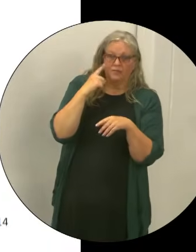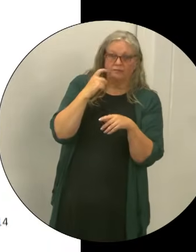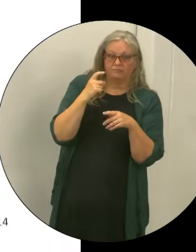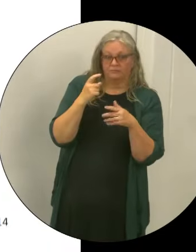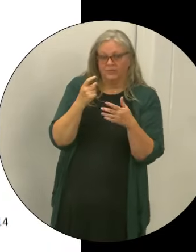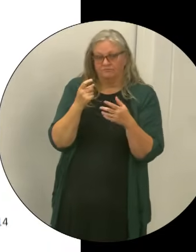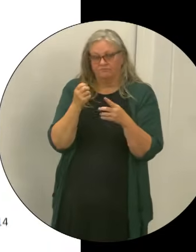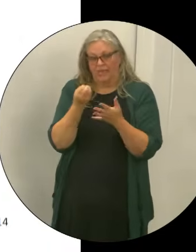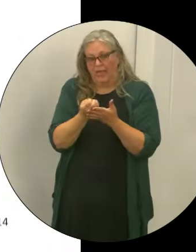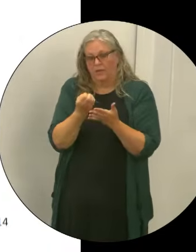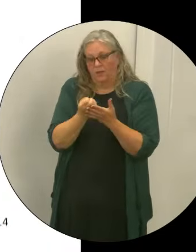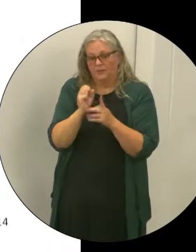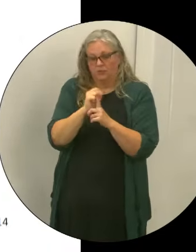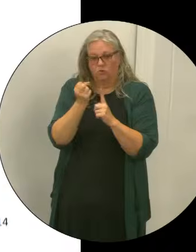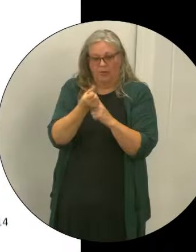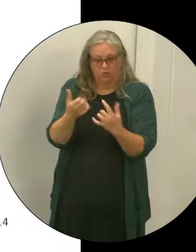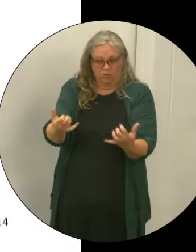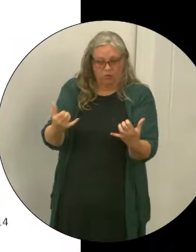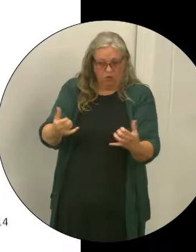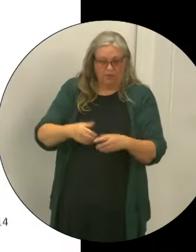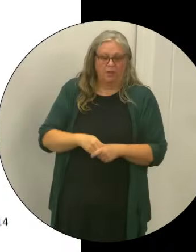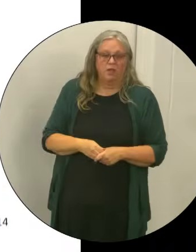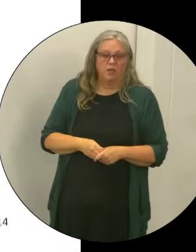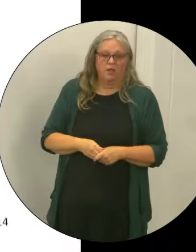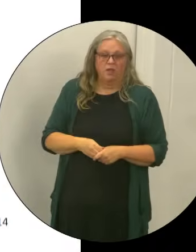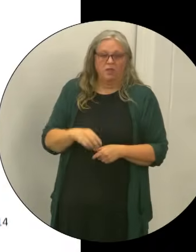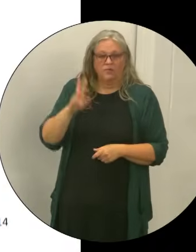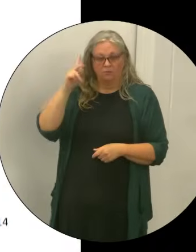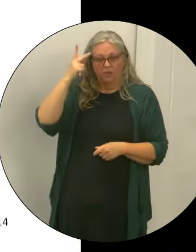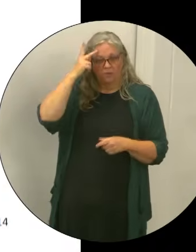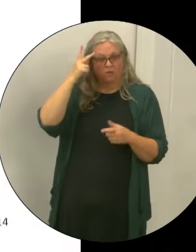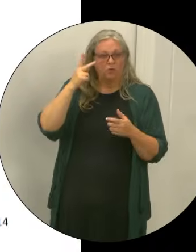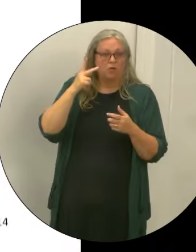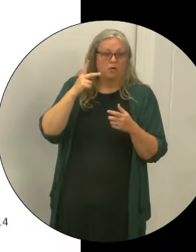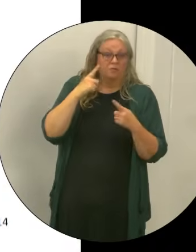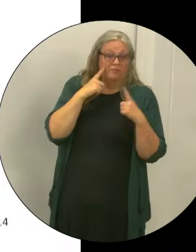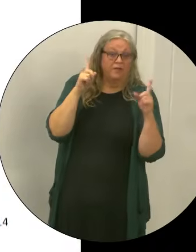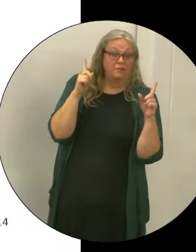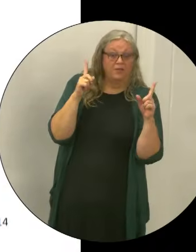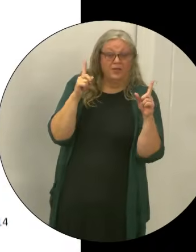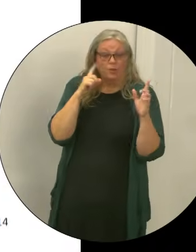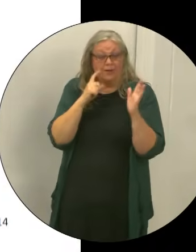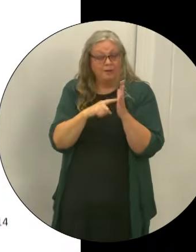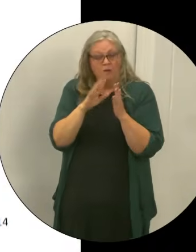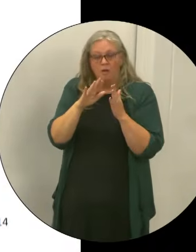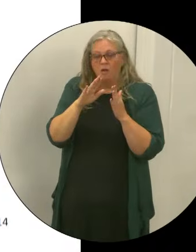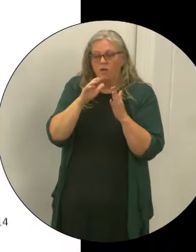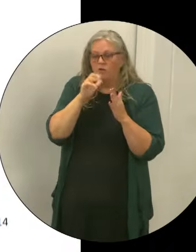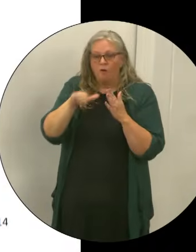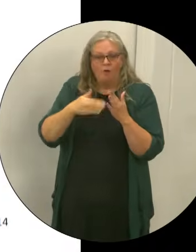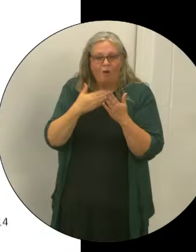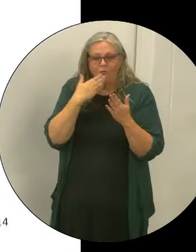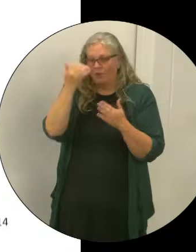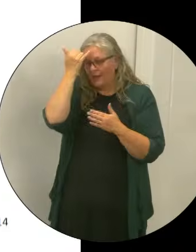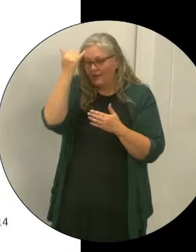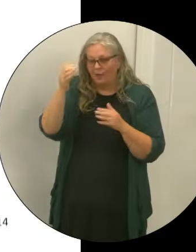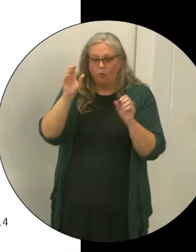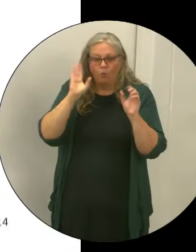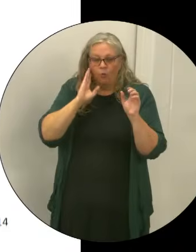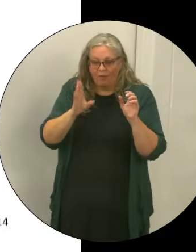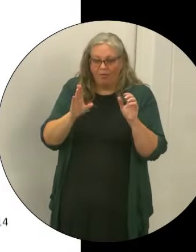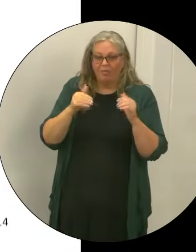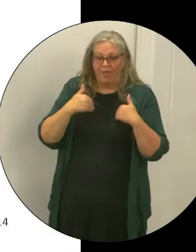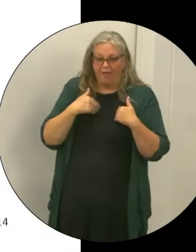outlook. Additionally, we assess the political viability and capacity, recognizing that not every good idea is likely to gain